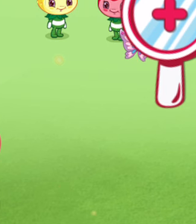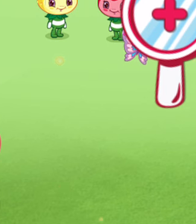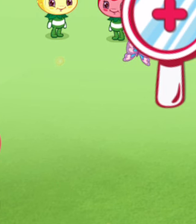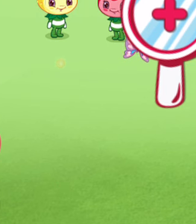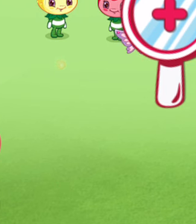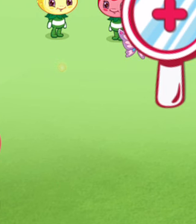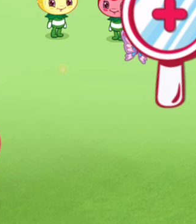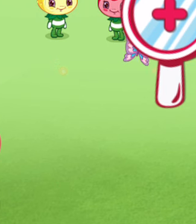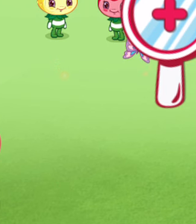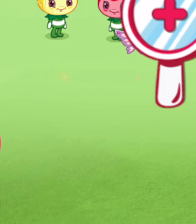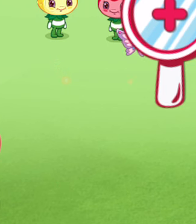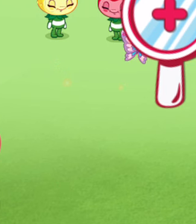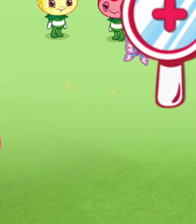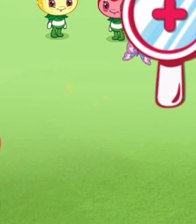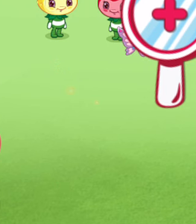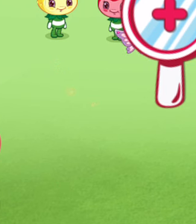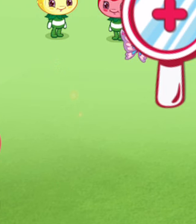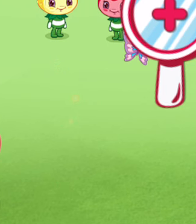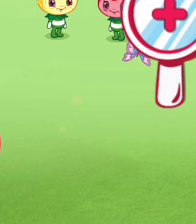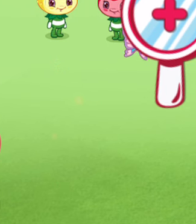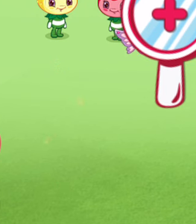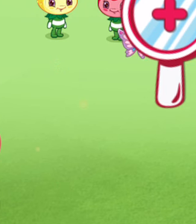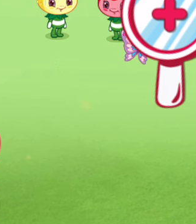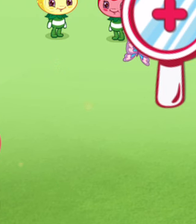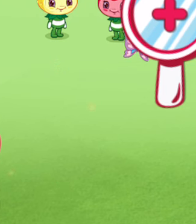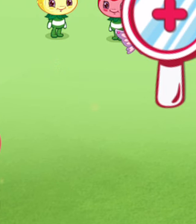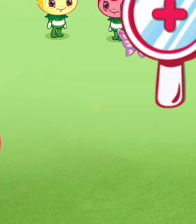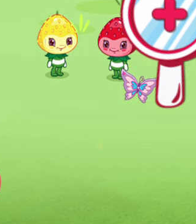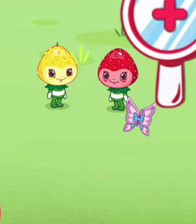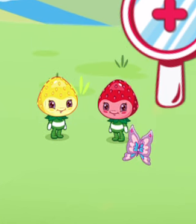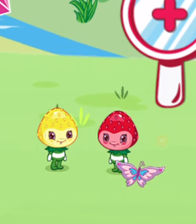me to the platform in front of the stage.